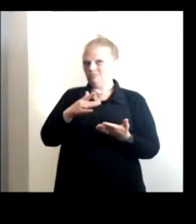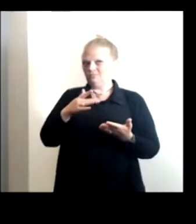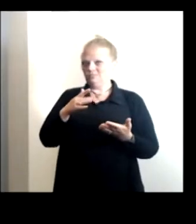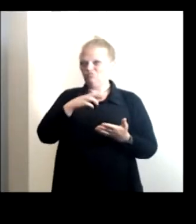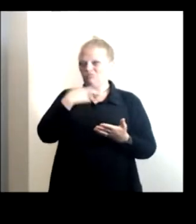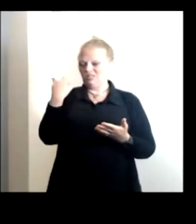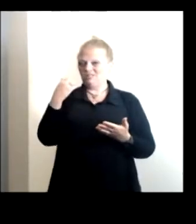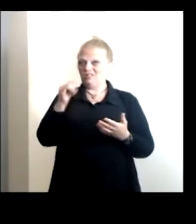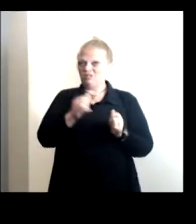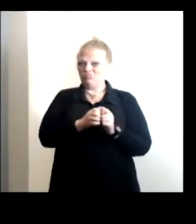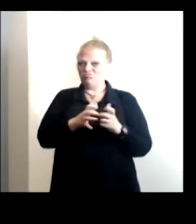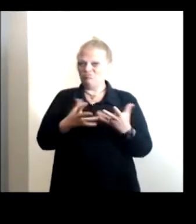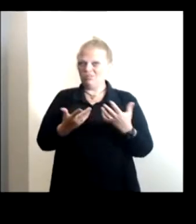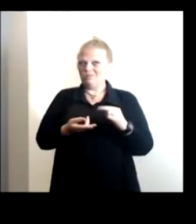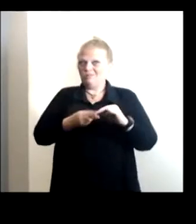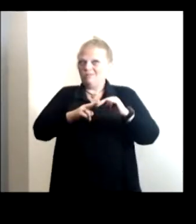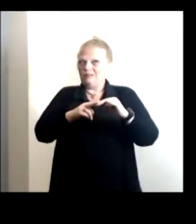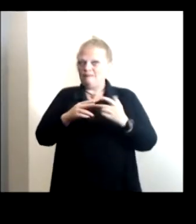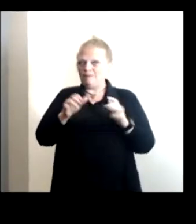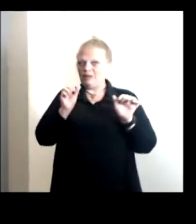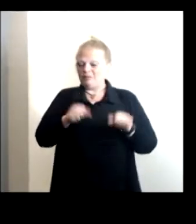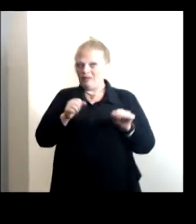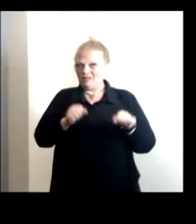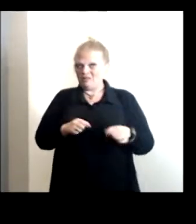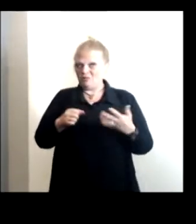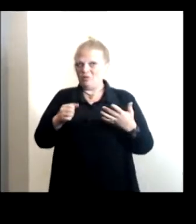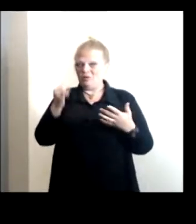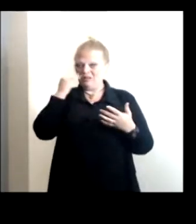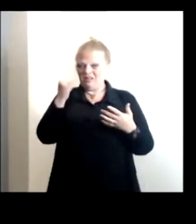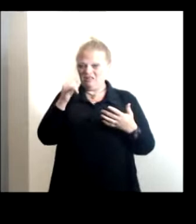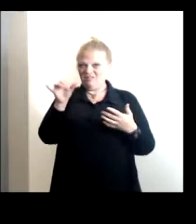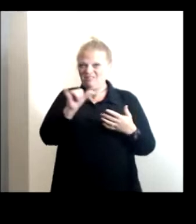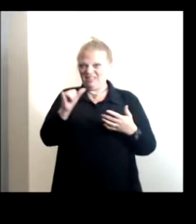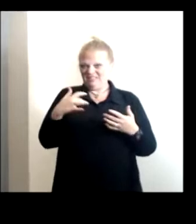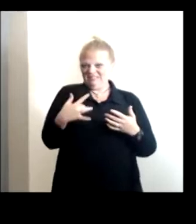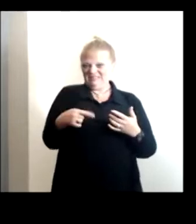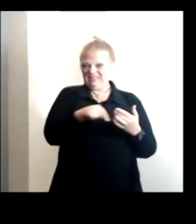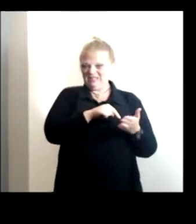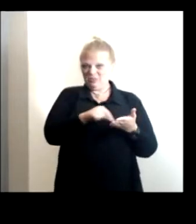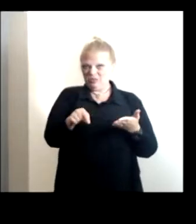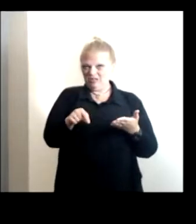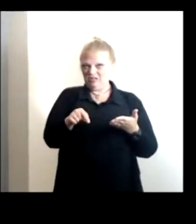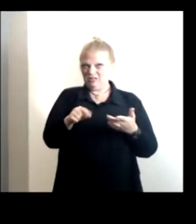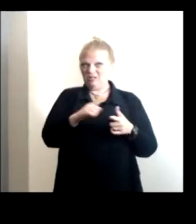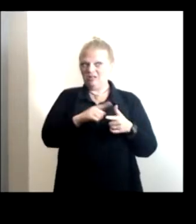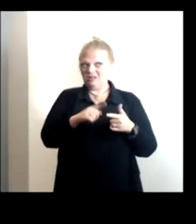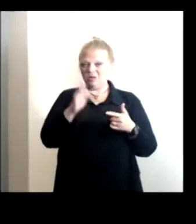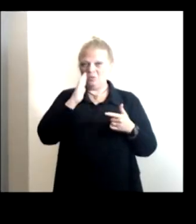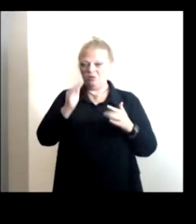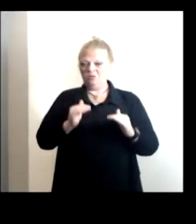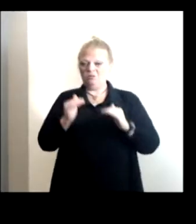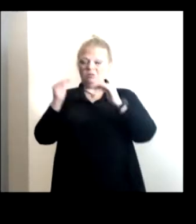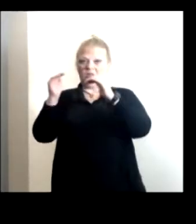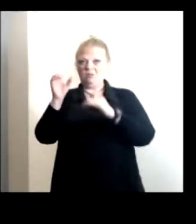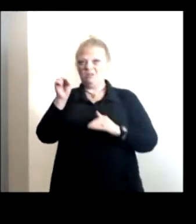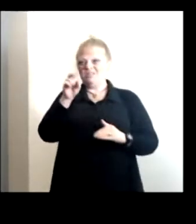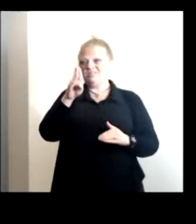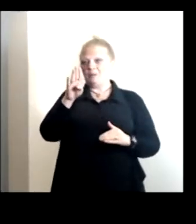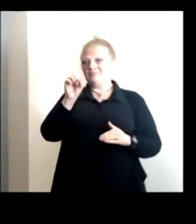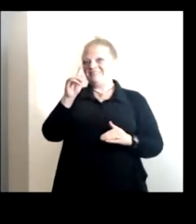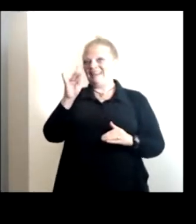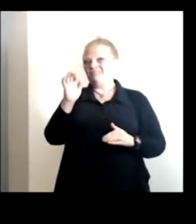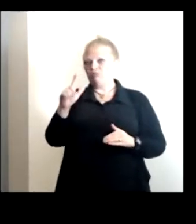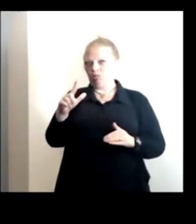growing. And it's possible, if the trend that we've seen in the last week continues, we'll probably go up to a substantial risk by next